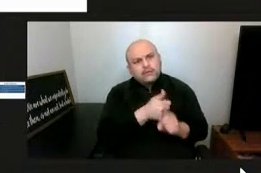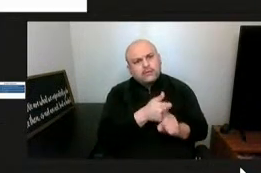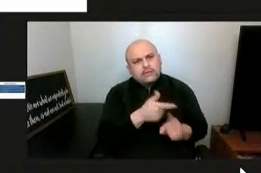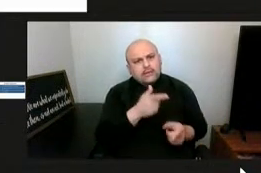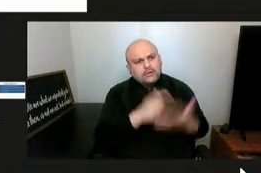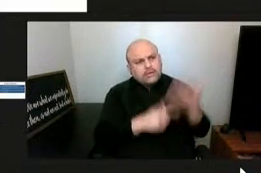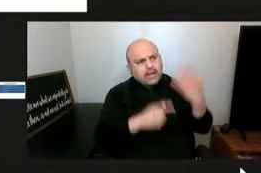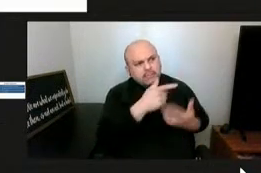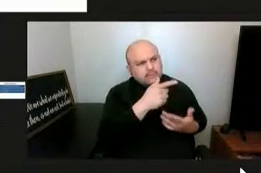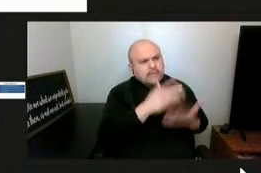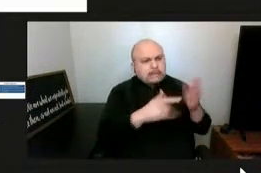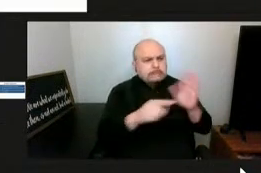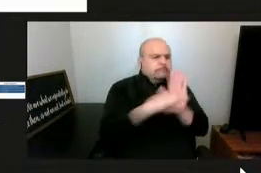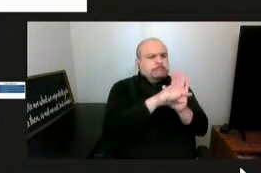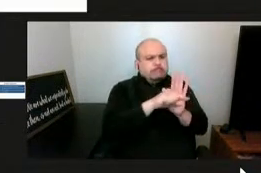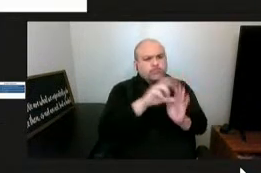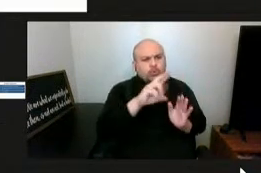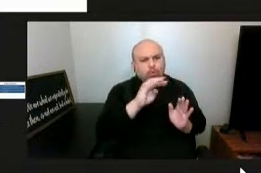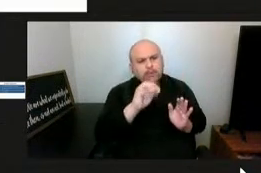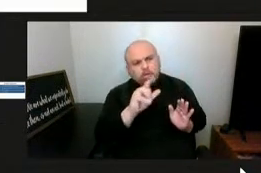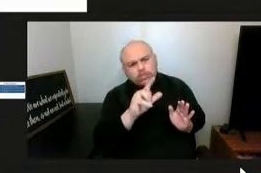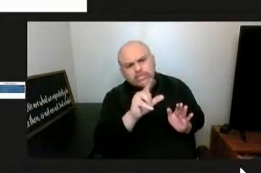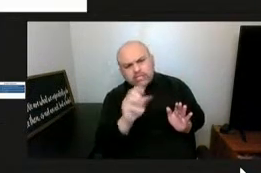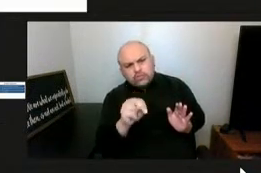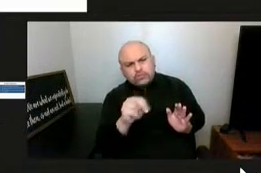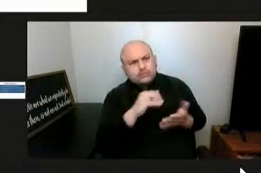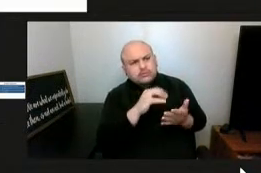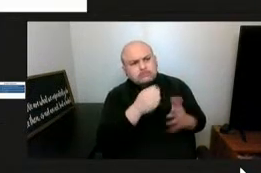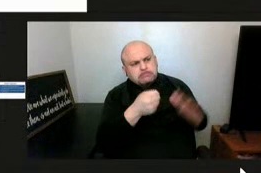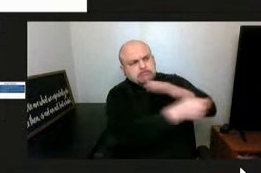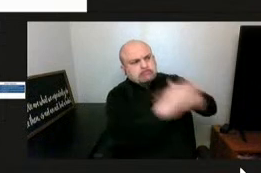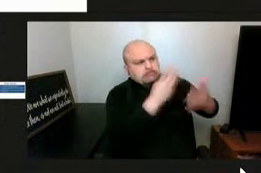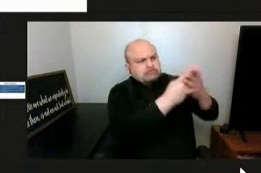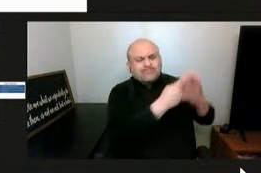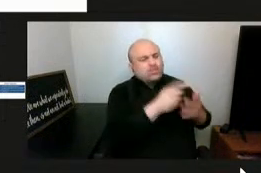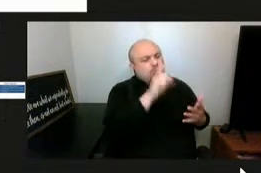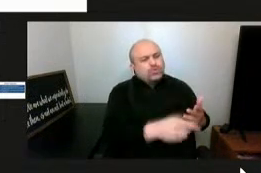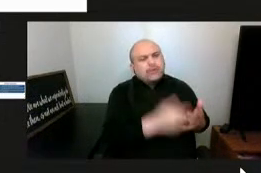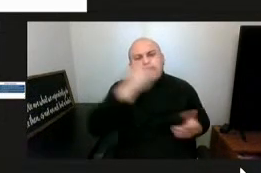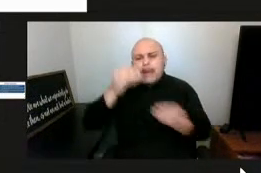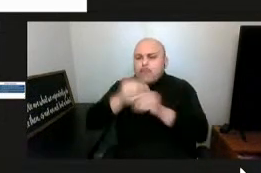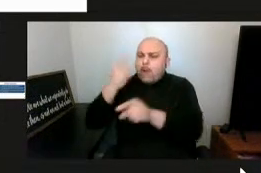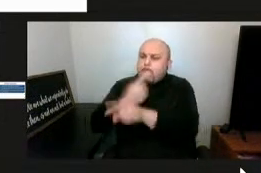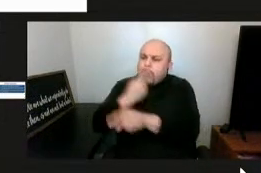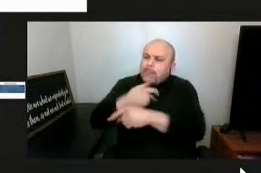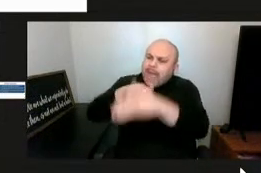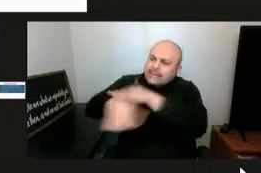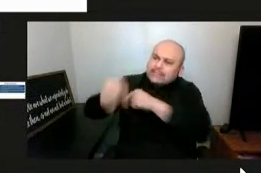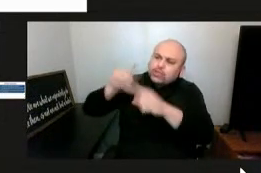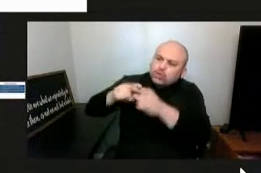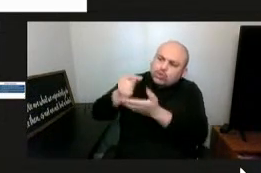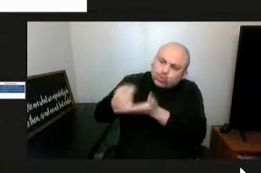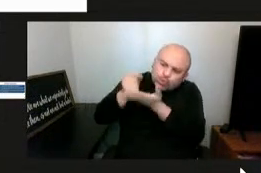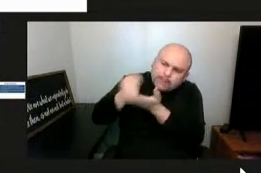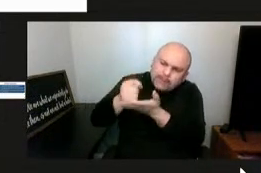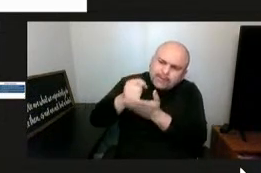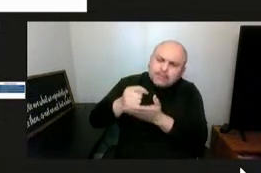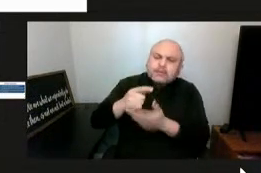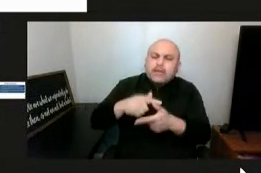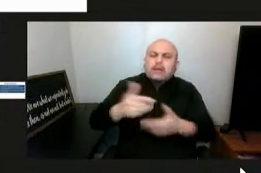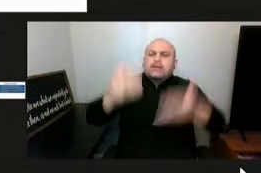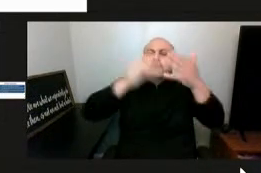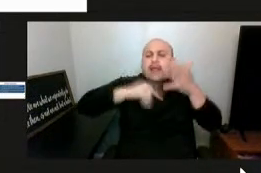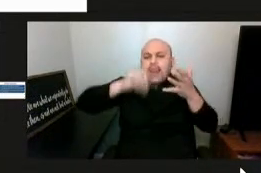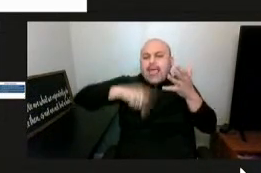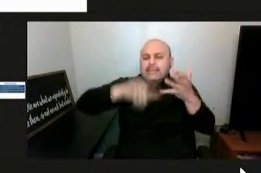health issues when there should be better and more appropriate access to treatment. And this, lastly, the sixth